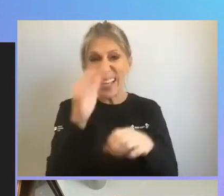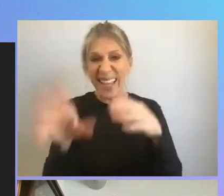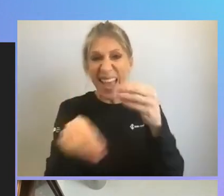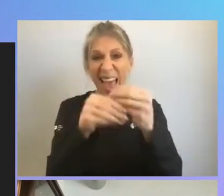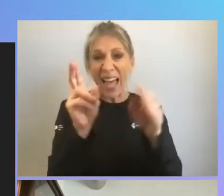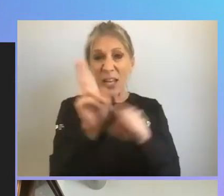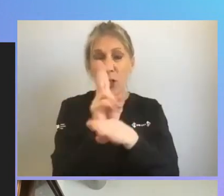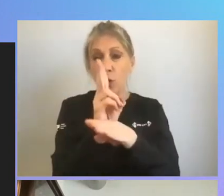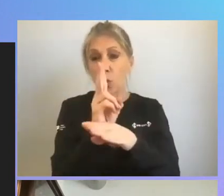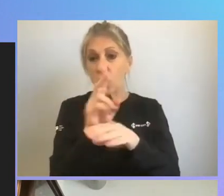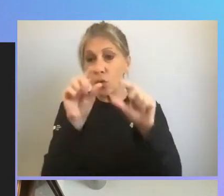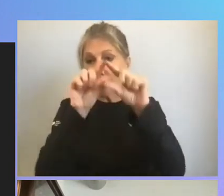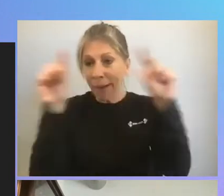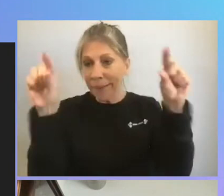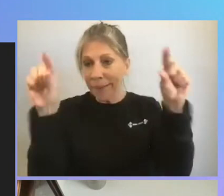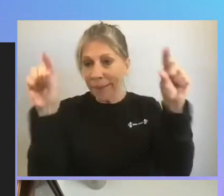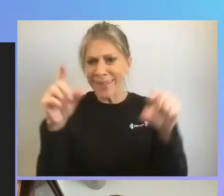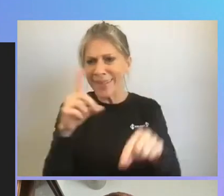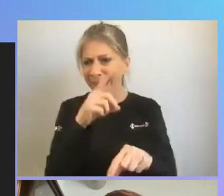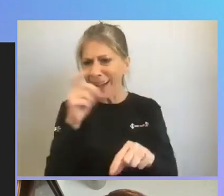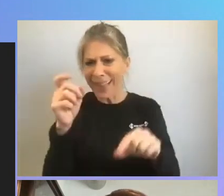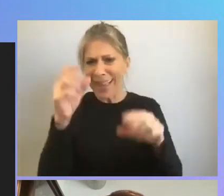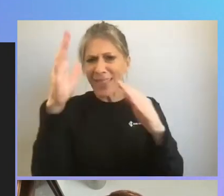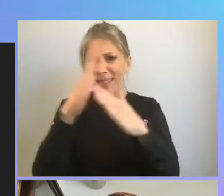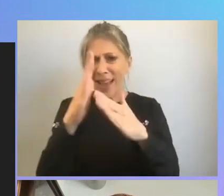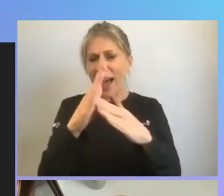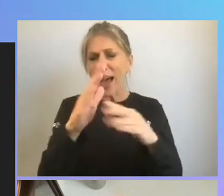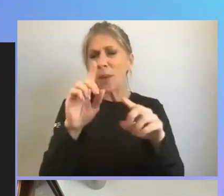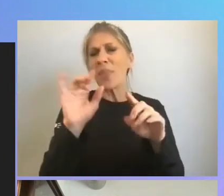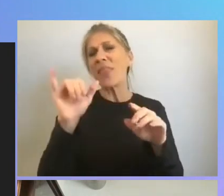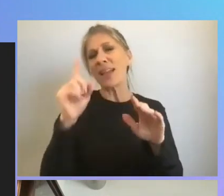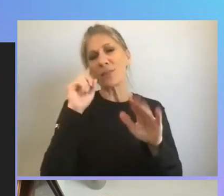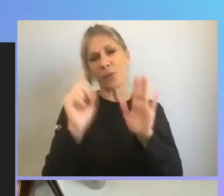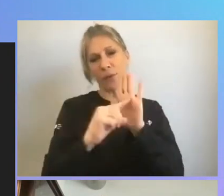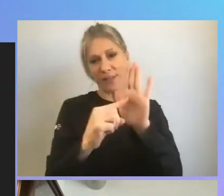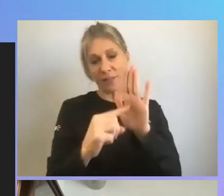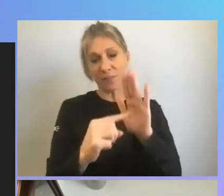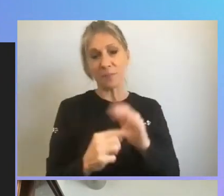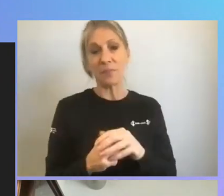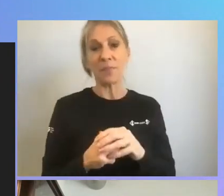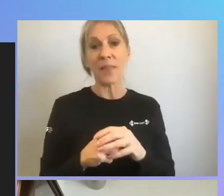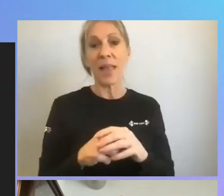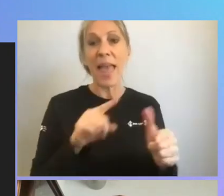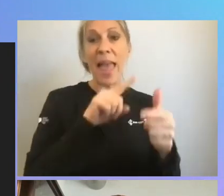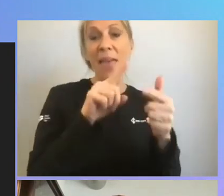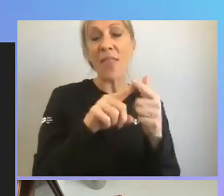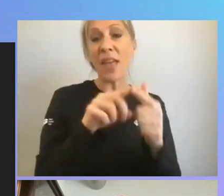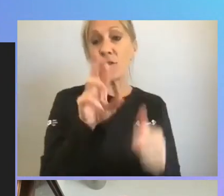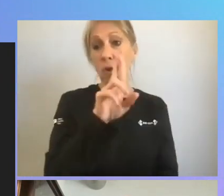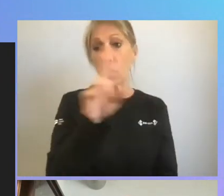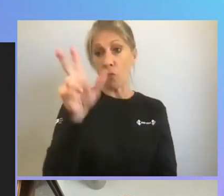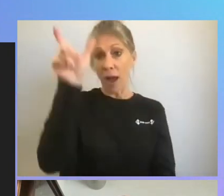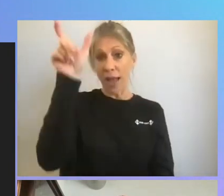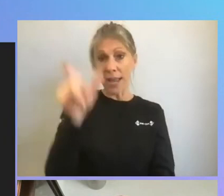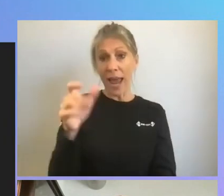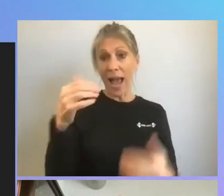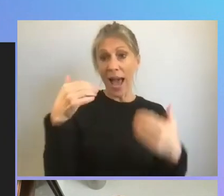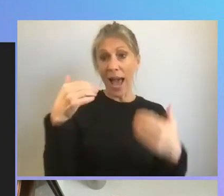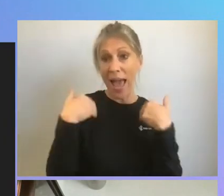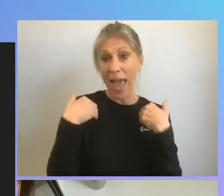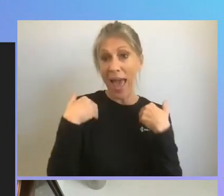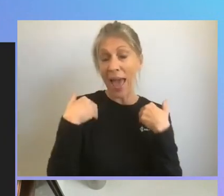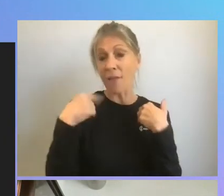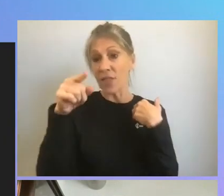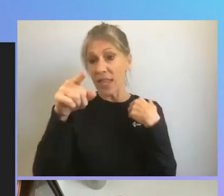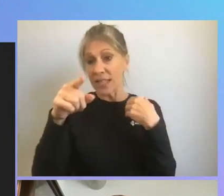added. That's really ugly at the top, but that's just for demo purposes. And then docked to the right side of my browser, I have Axe DevTools browser extension